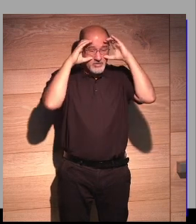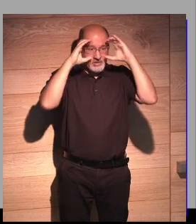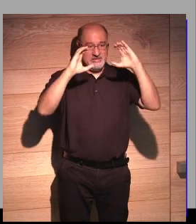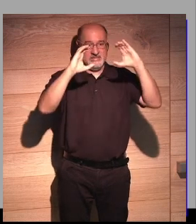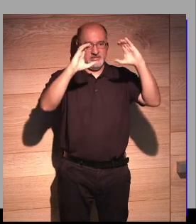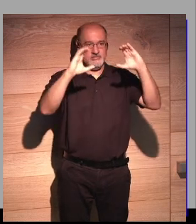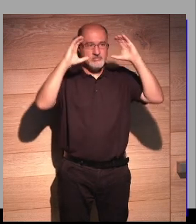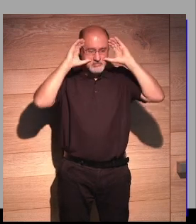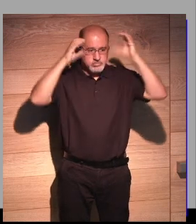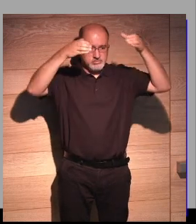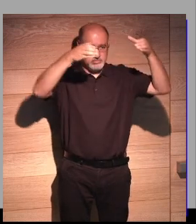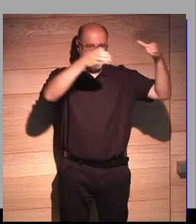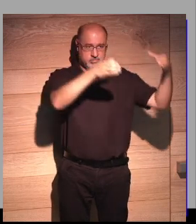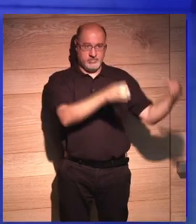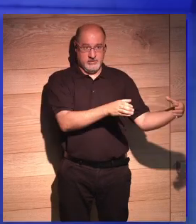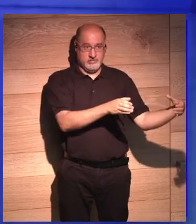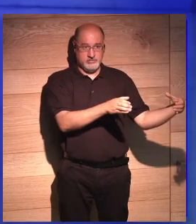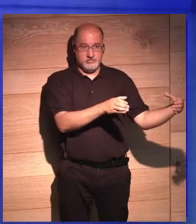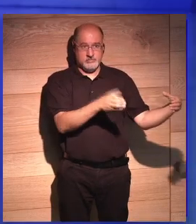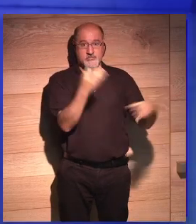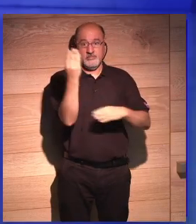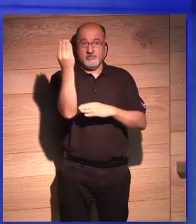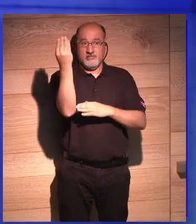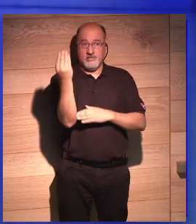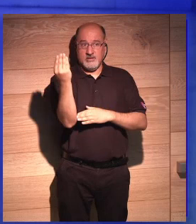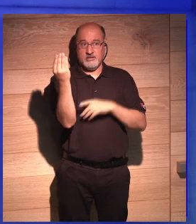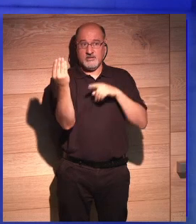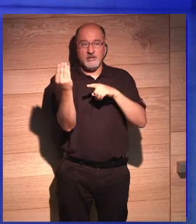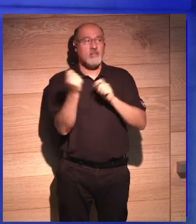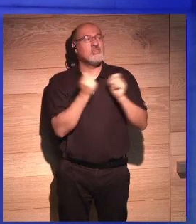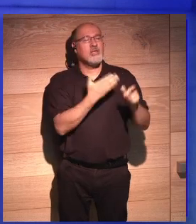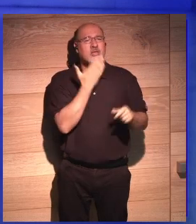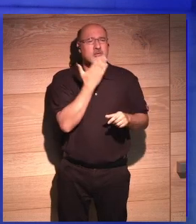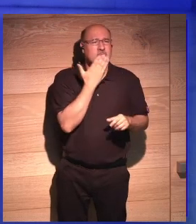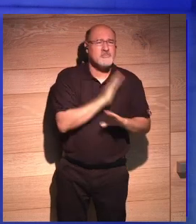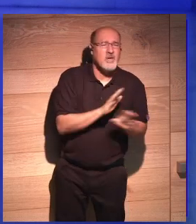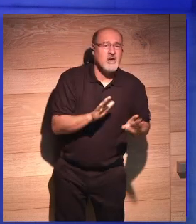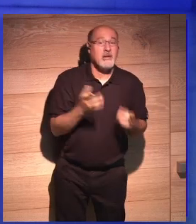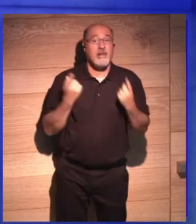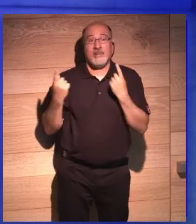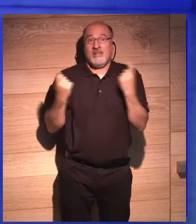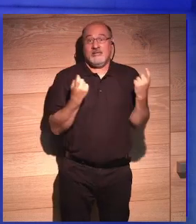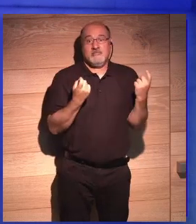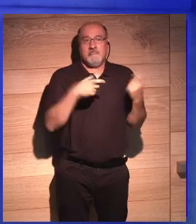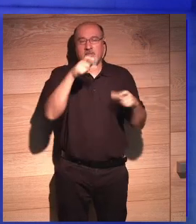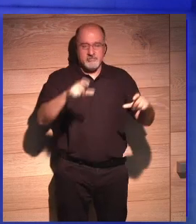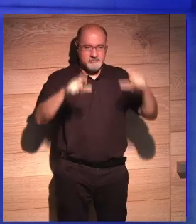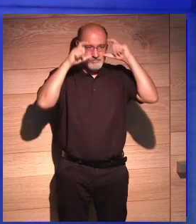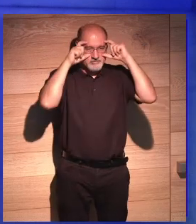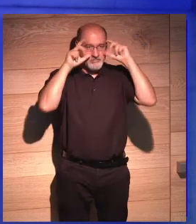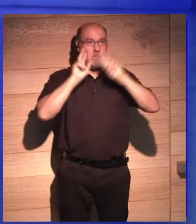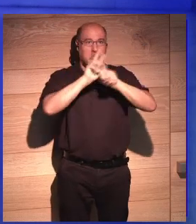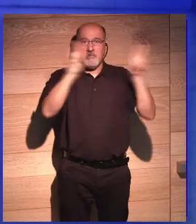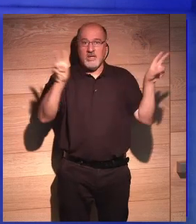them to focus, they have to put these goggles on in the age of distraction. And it never really left me in terms of